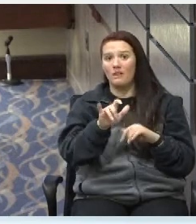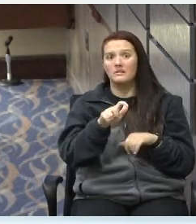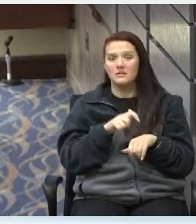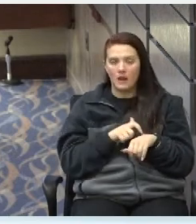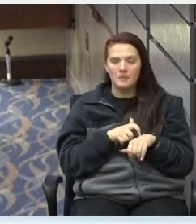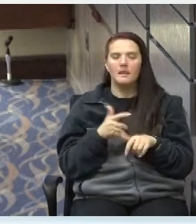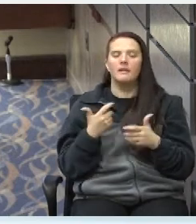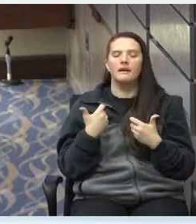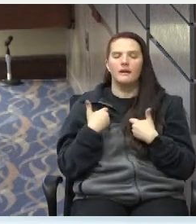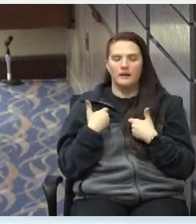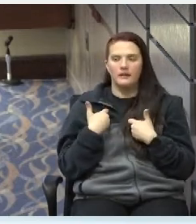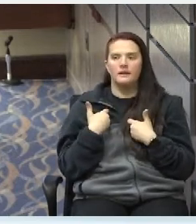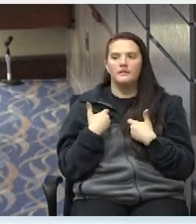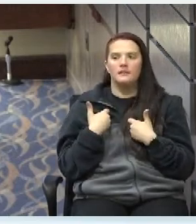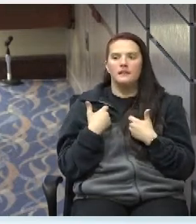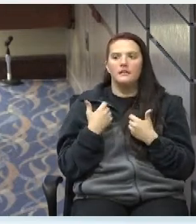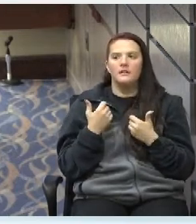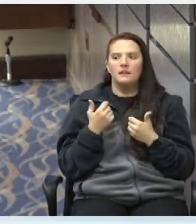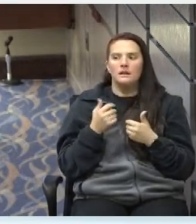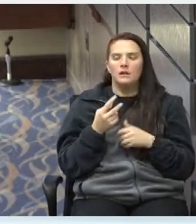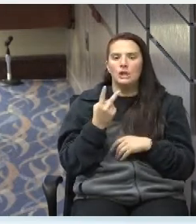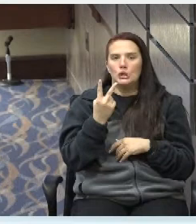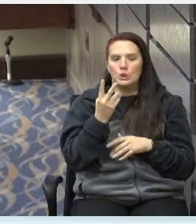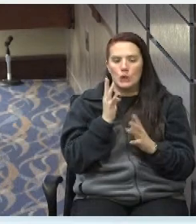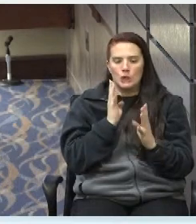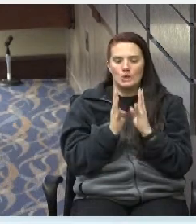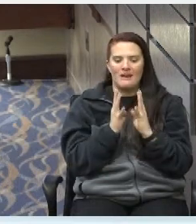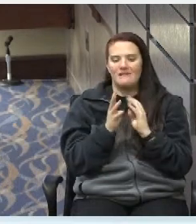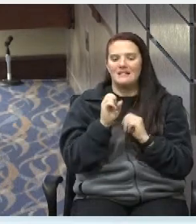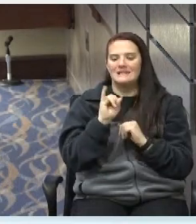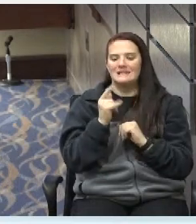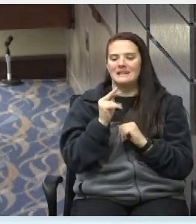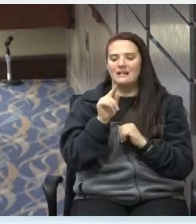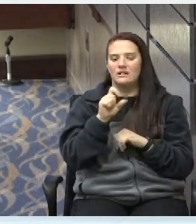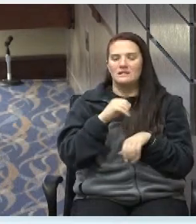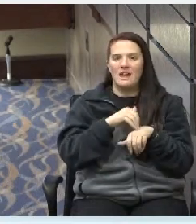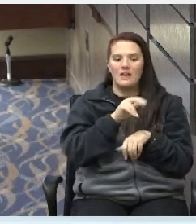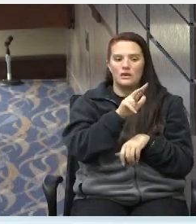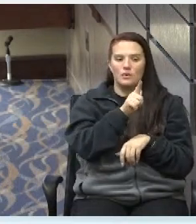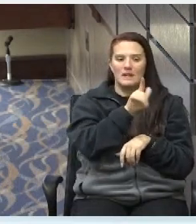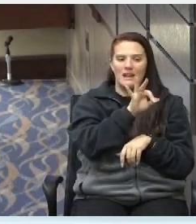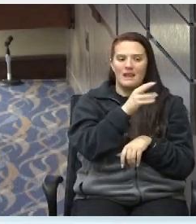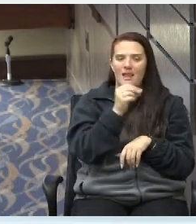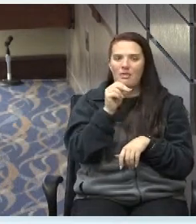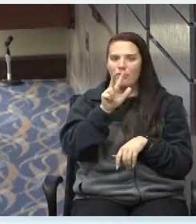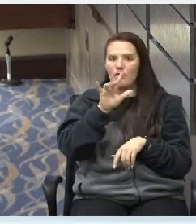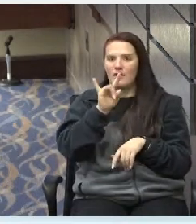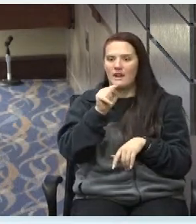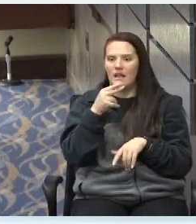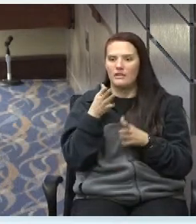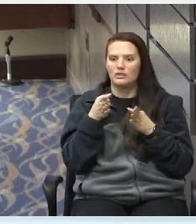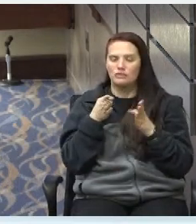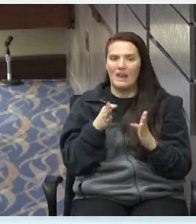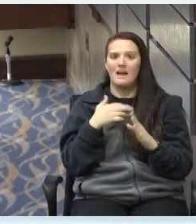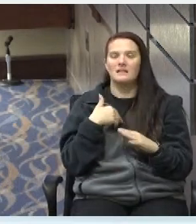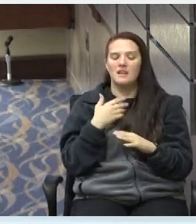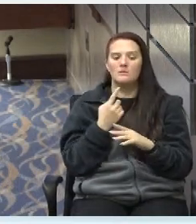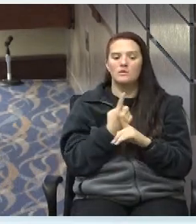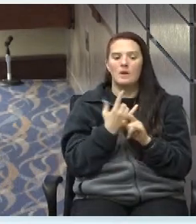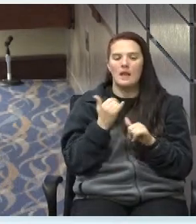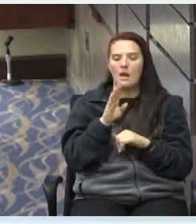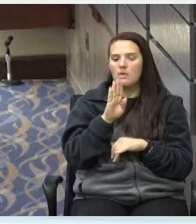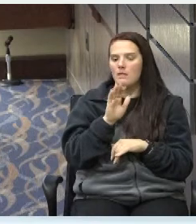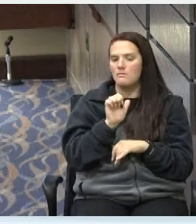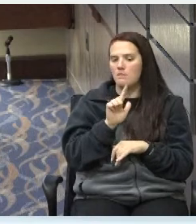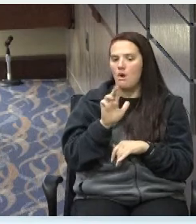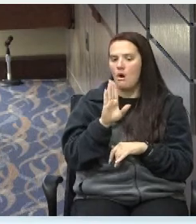they had the two traffic signals at 29th and 38th Street, and they do have some roadway narrowing with a bulb out